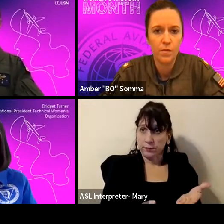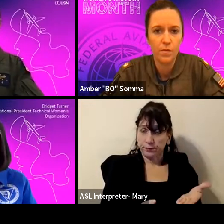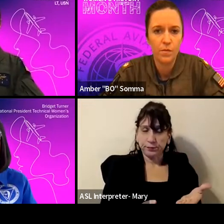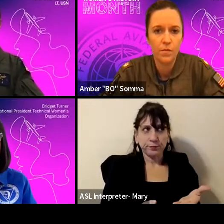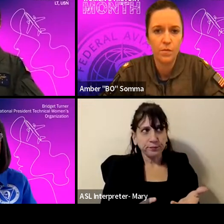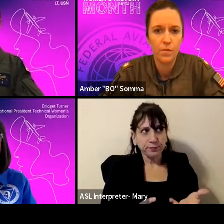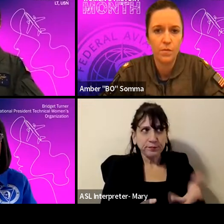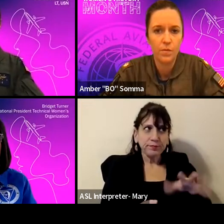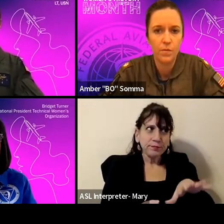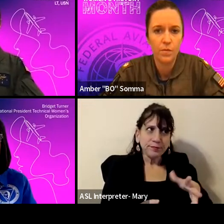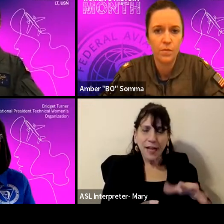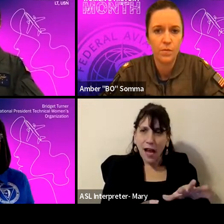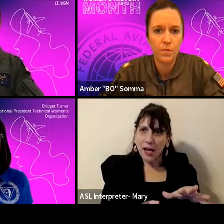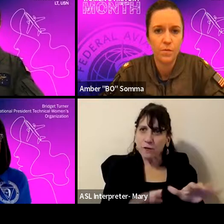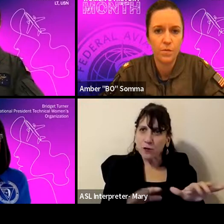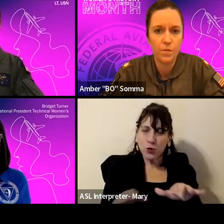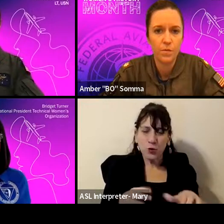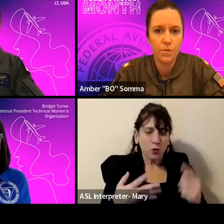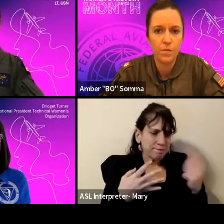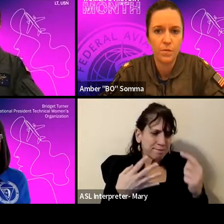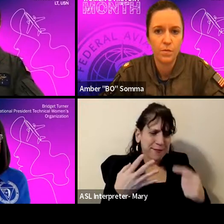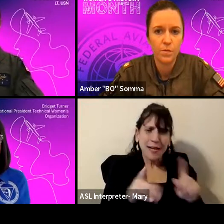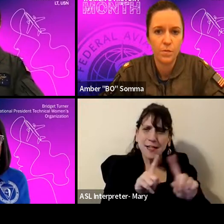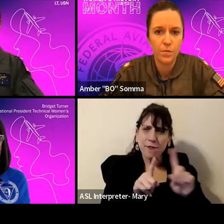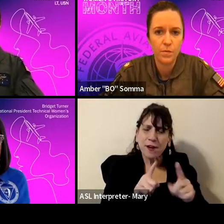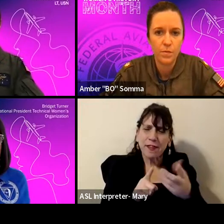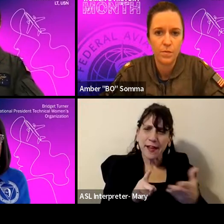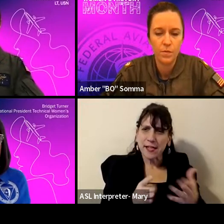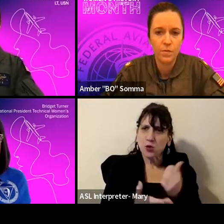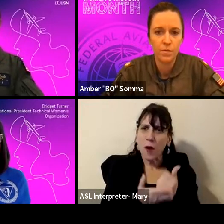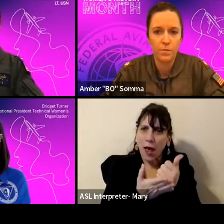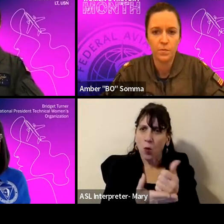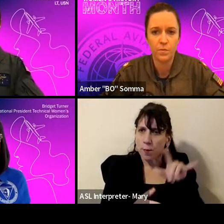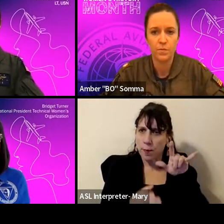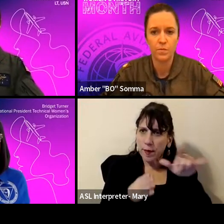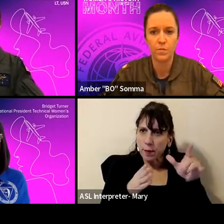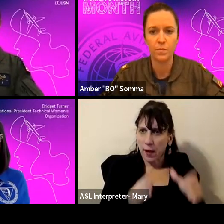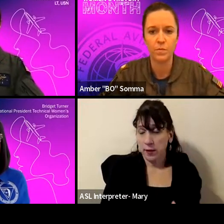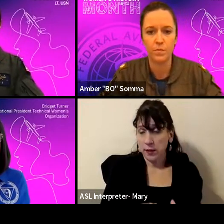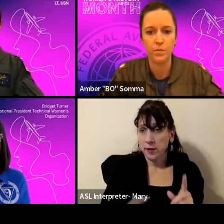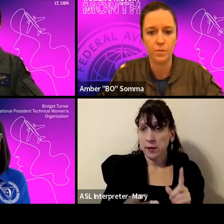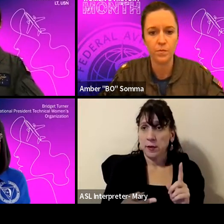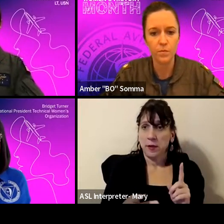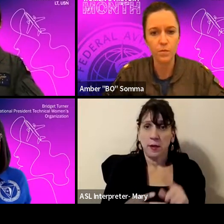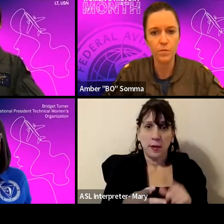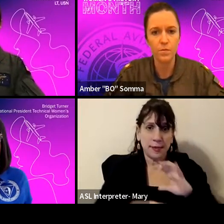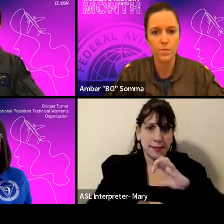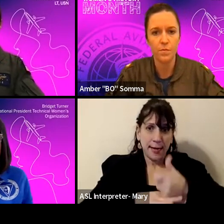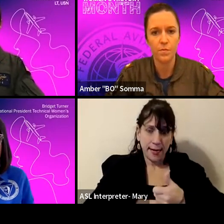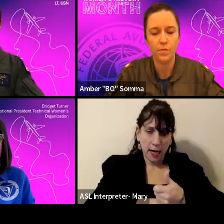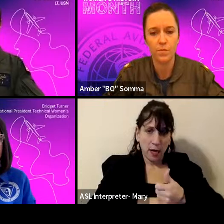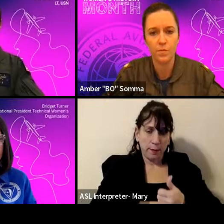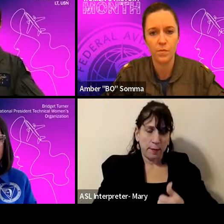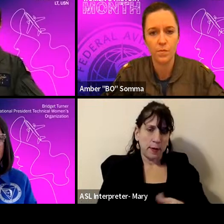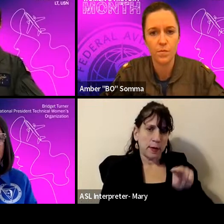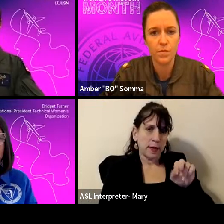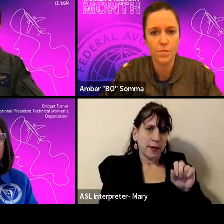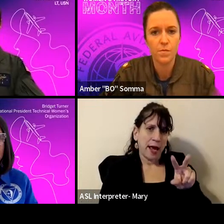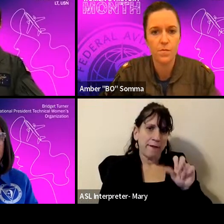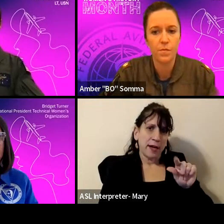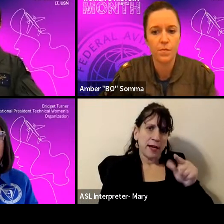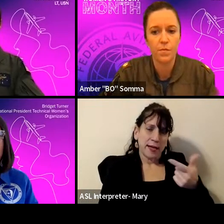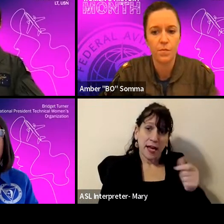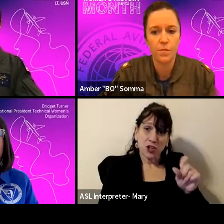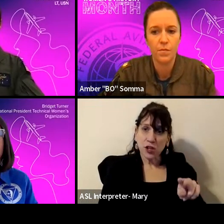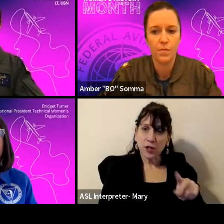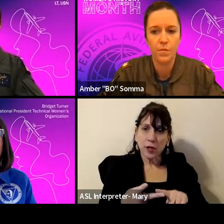kind of do a lot of different things to assist the pilot, whether that is setting up navigation, doing communications,